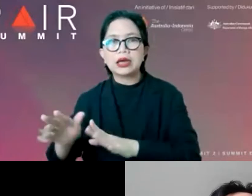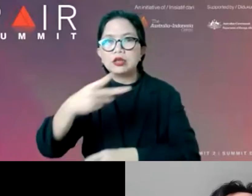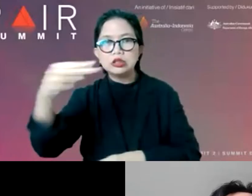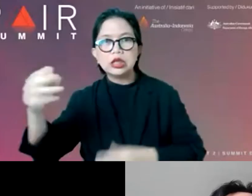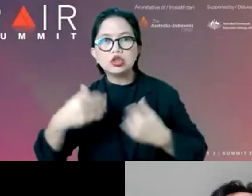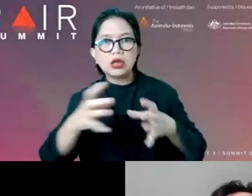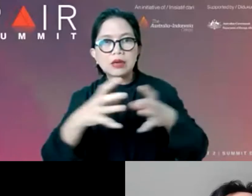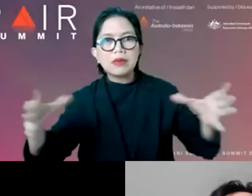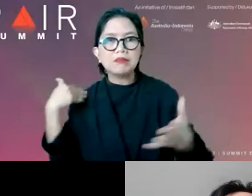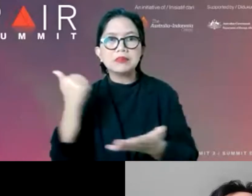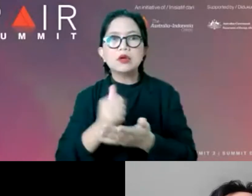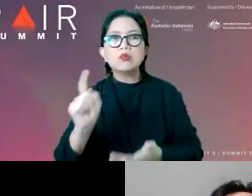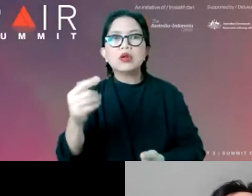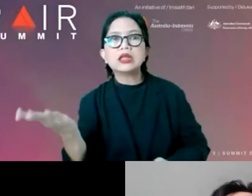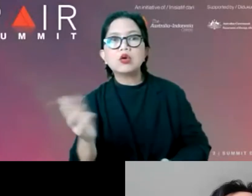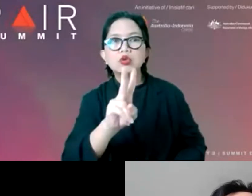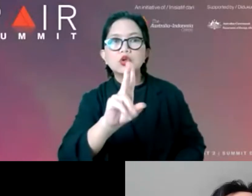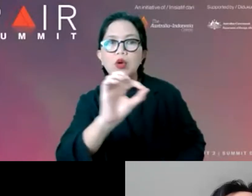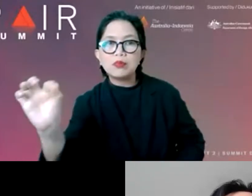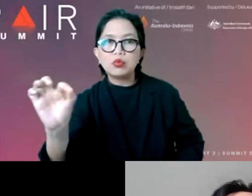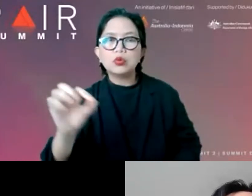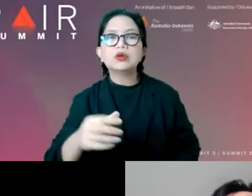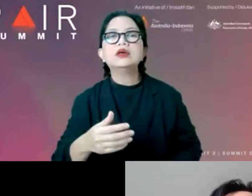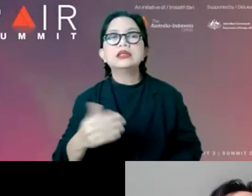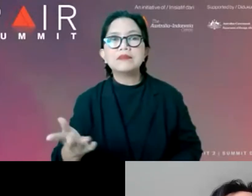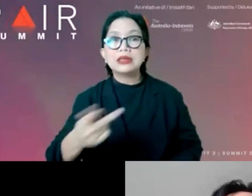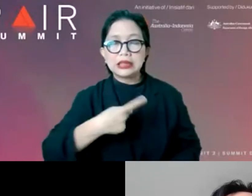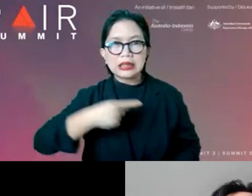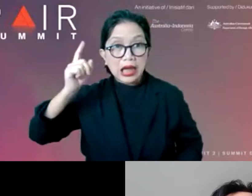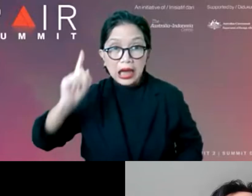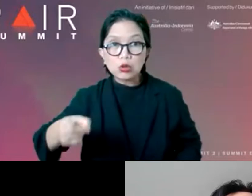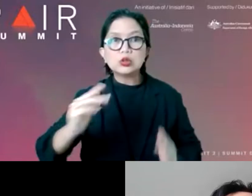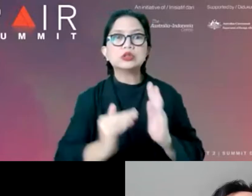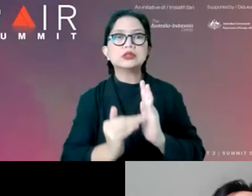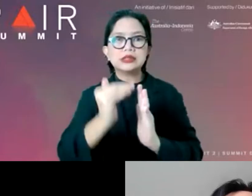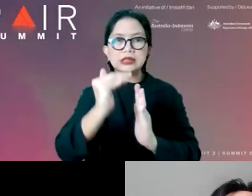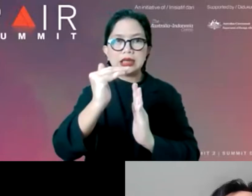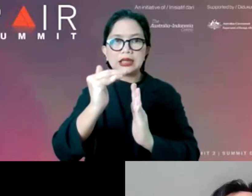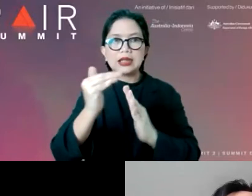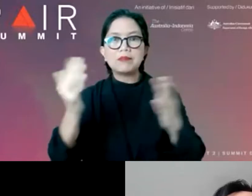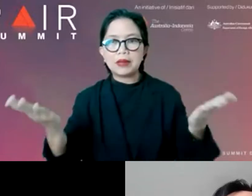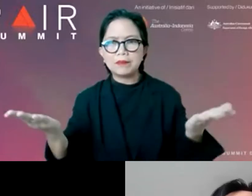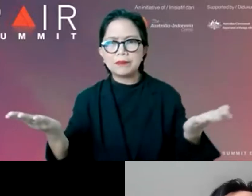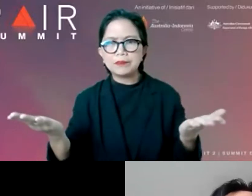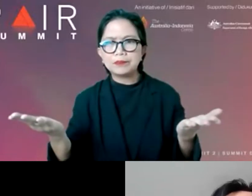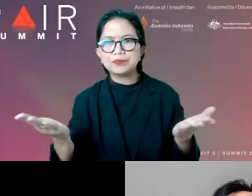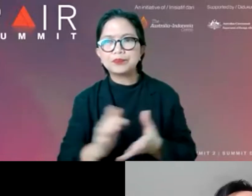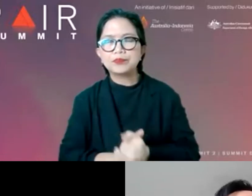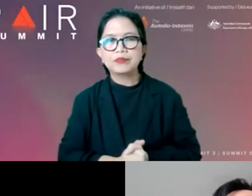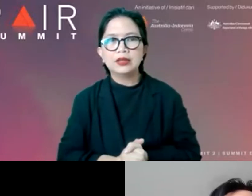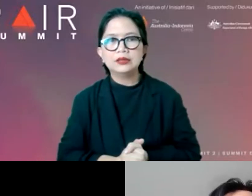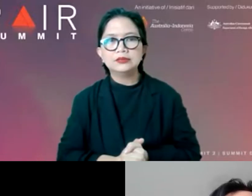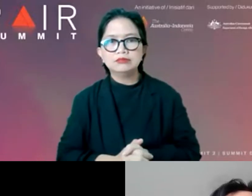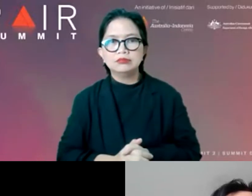that, I think we need also to include the more participation and influence